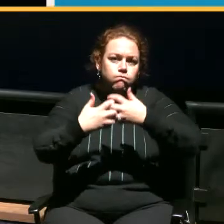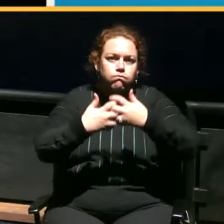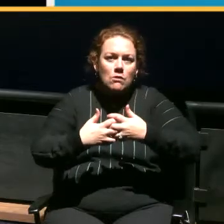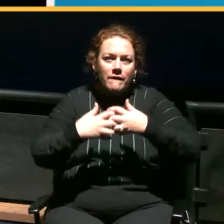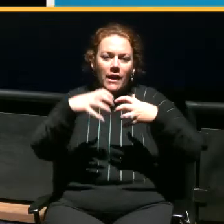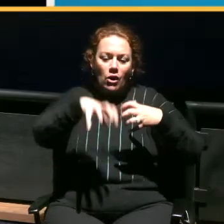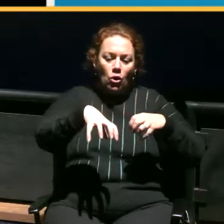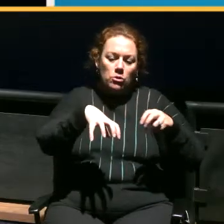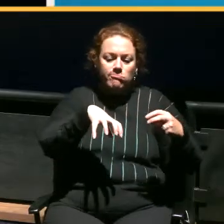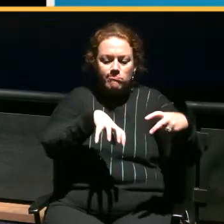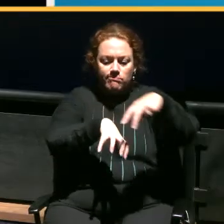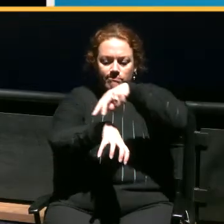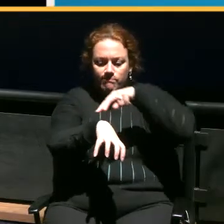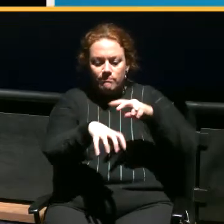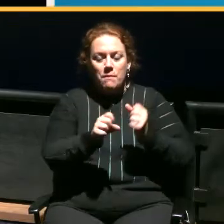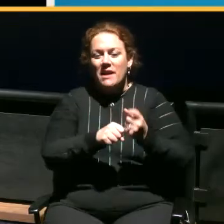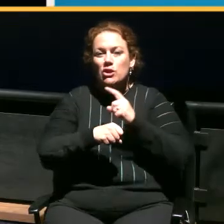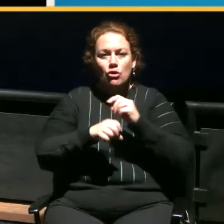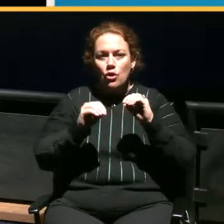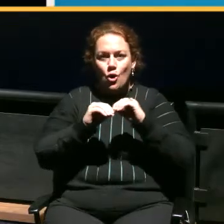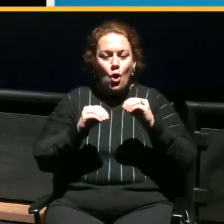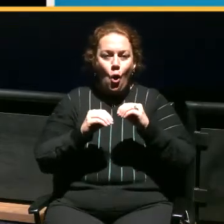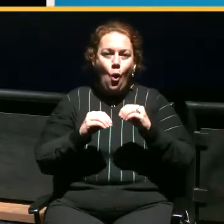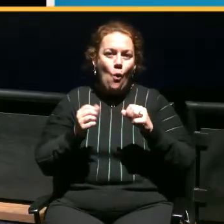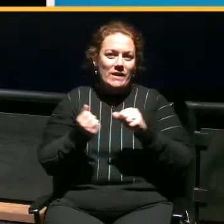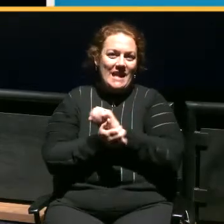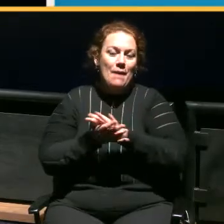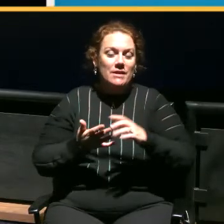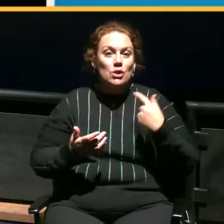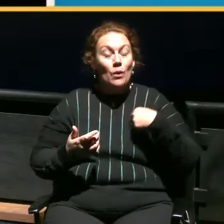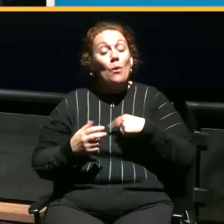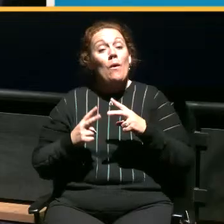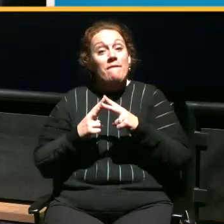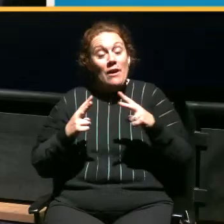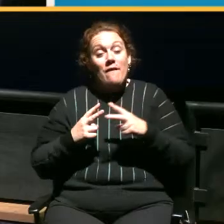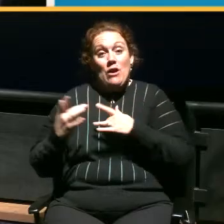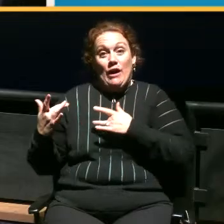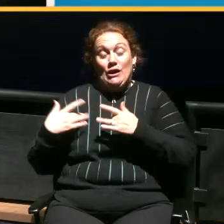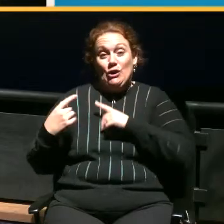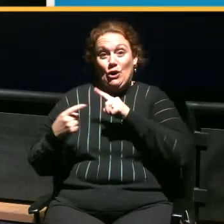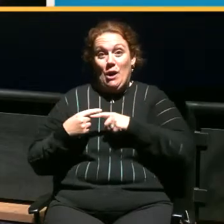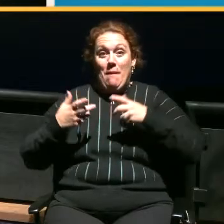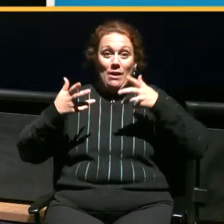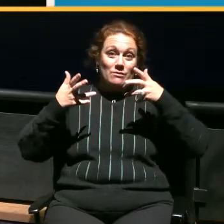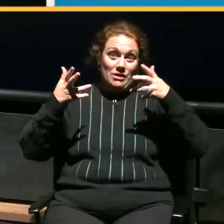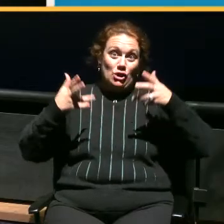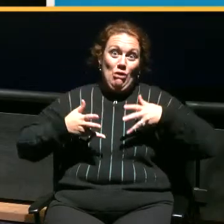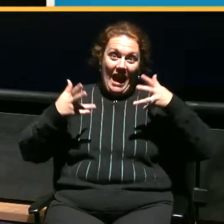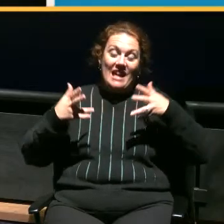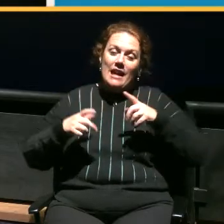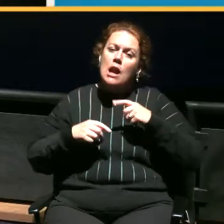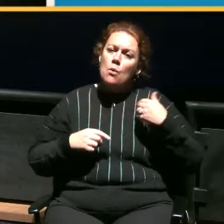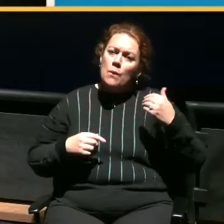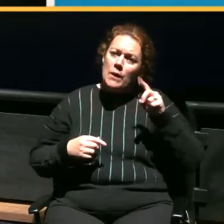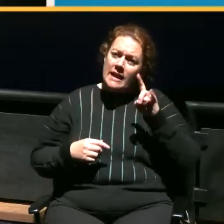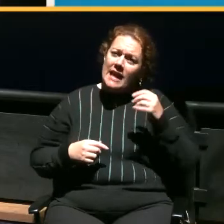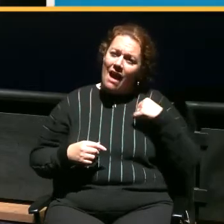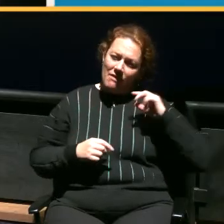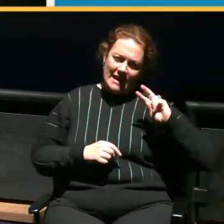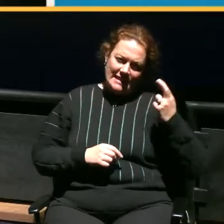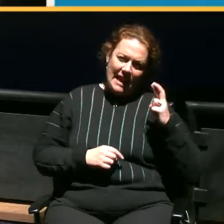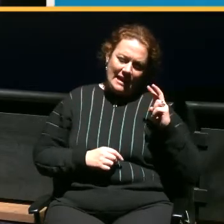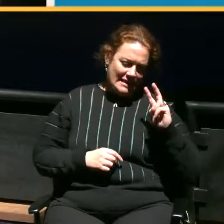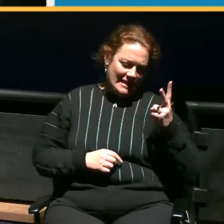have any damage. We were very concerned about, of course, getting stranded up there, even though we did have a crew that was willing to come get us, and that was all part of the plan. But